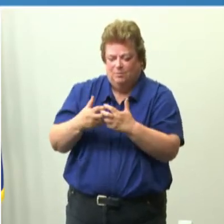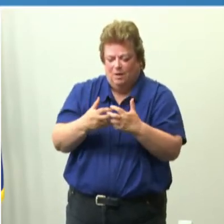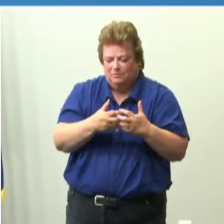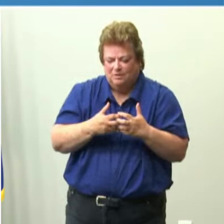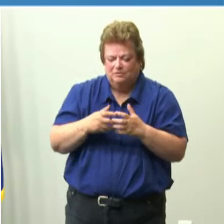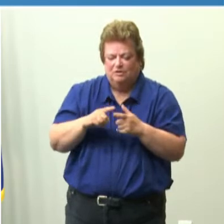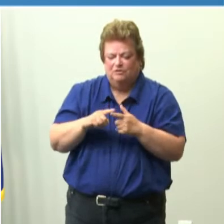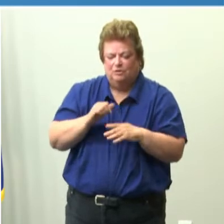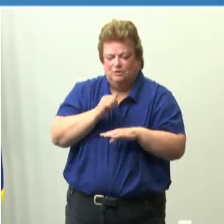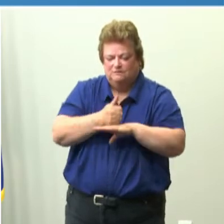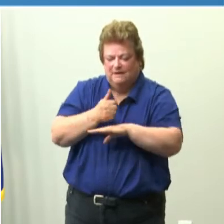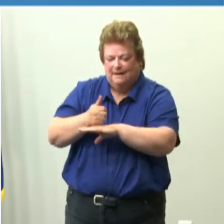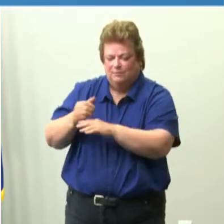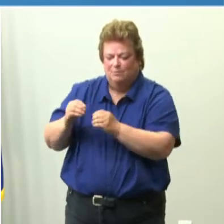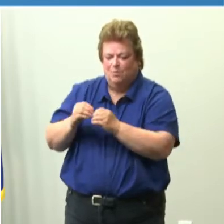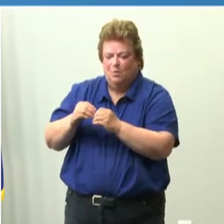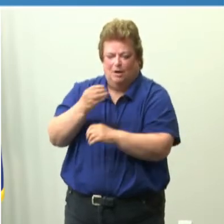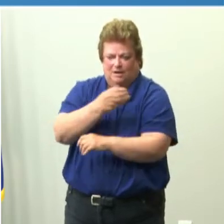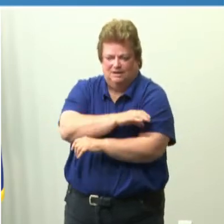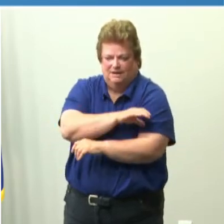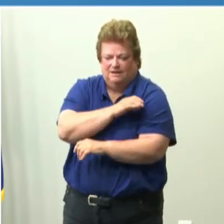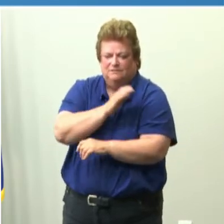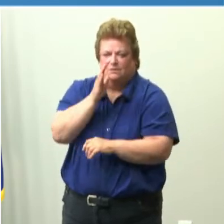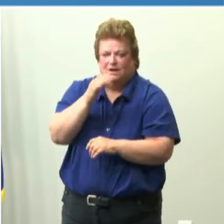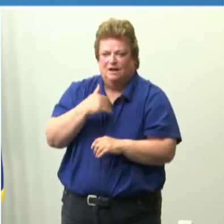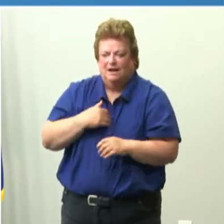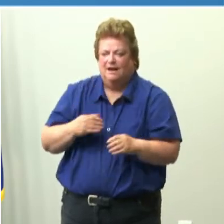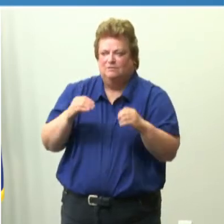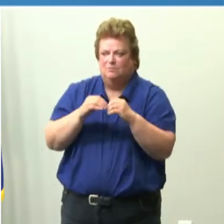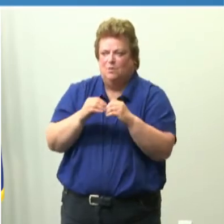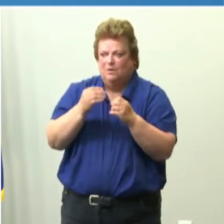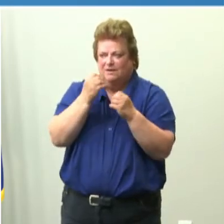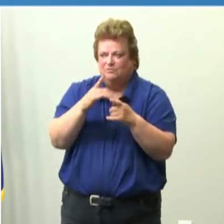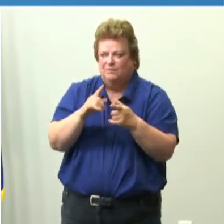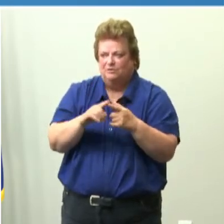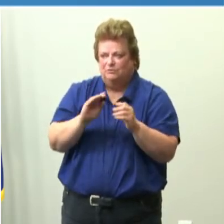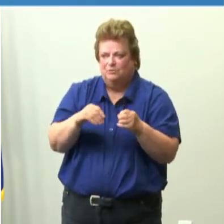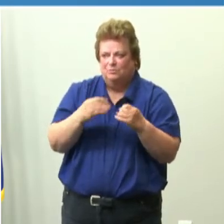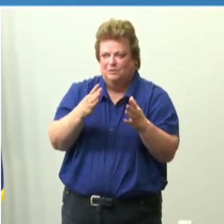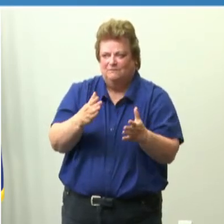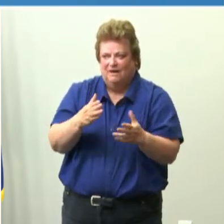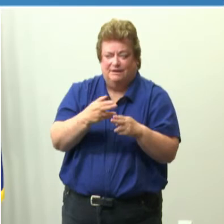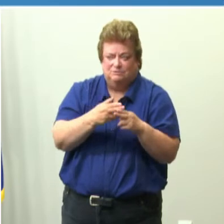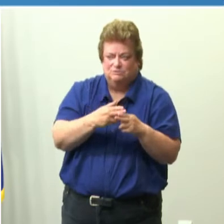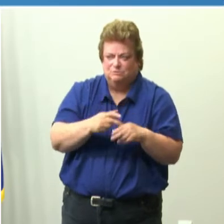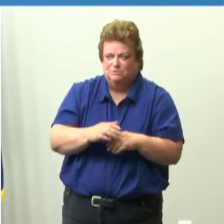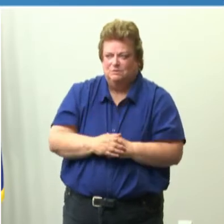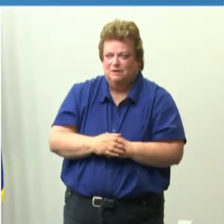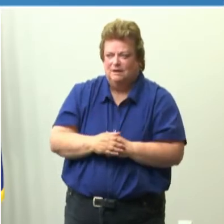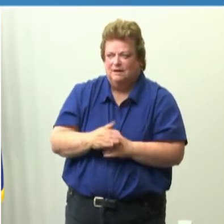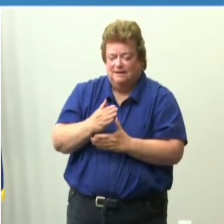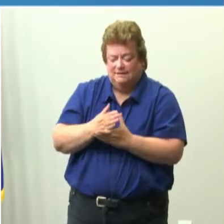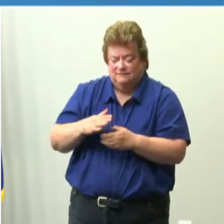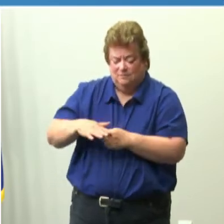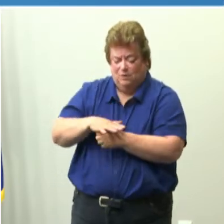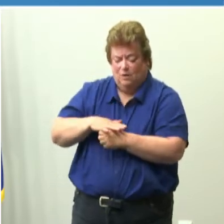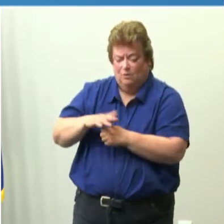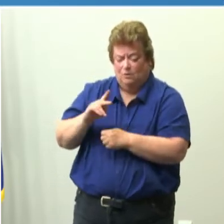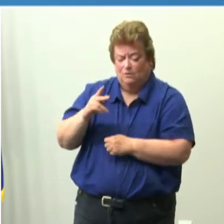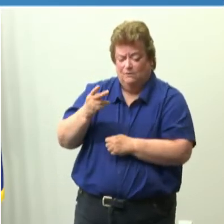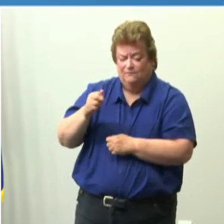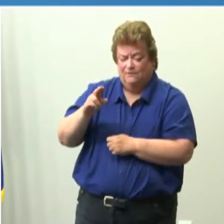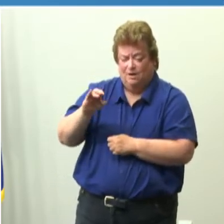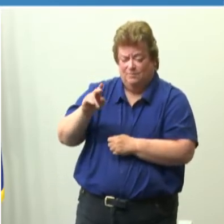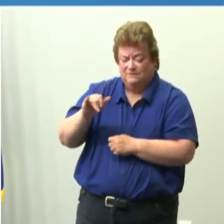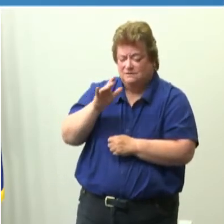clinic locations, and we'll have more information to provide very soon. Some local pharmacies are now